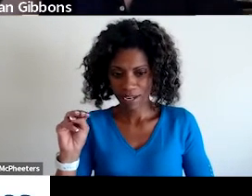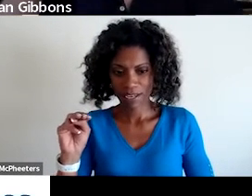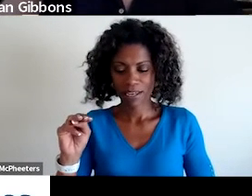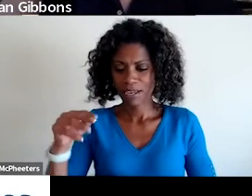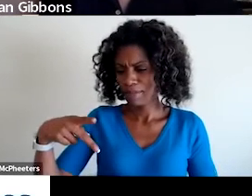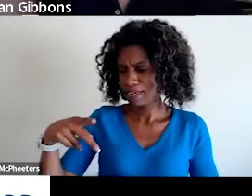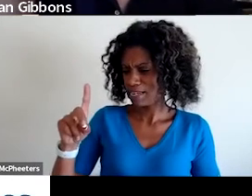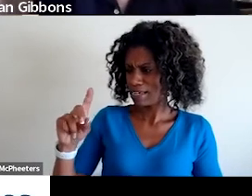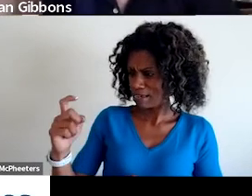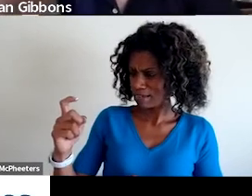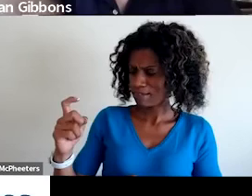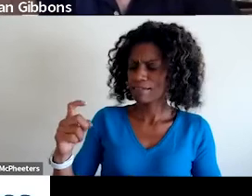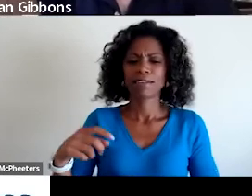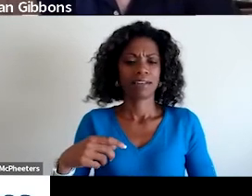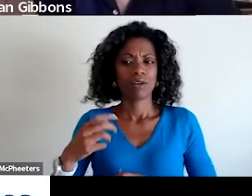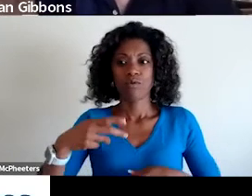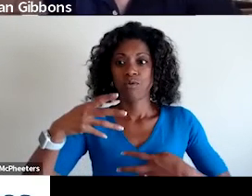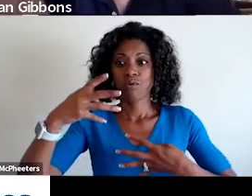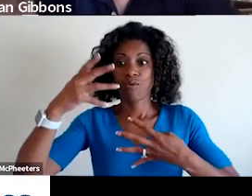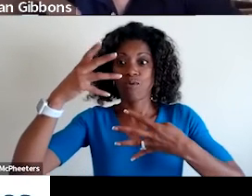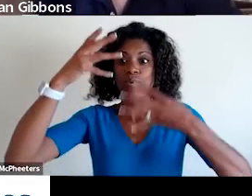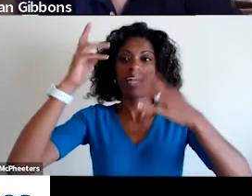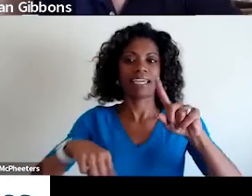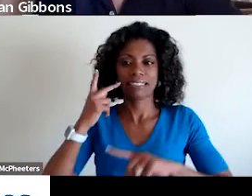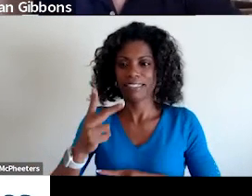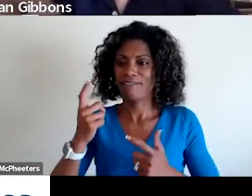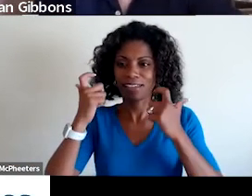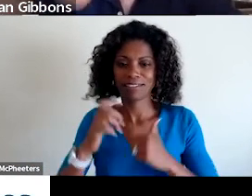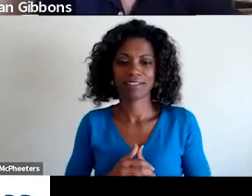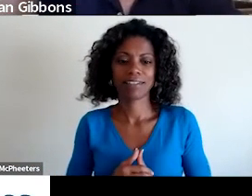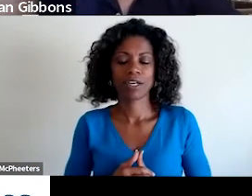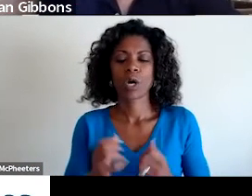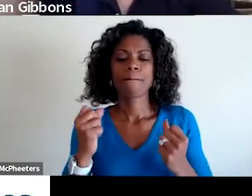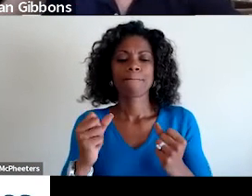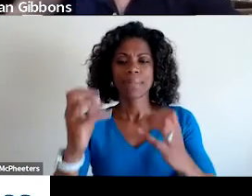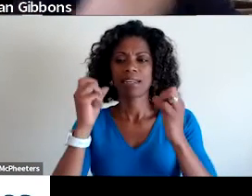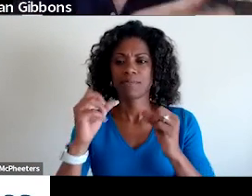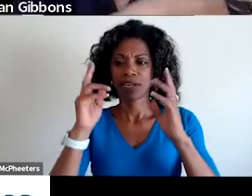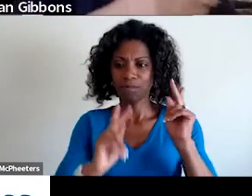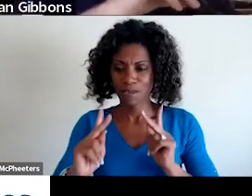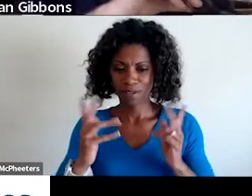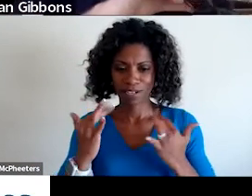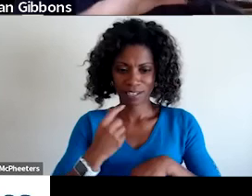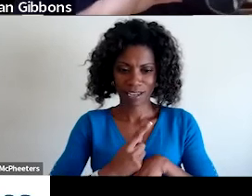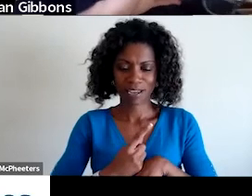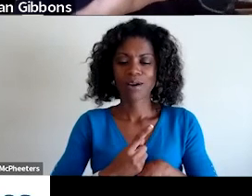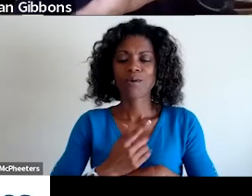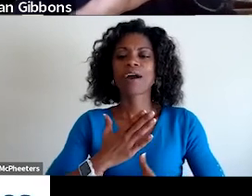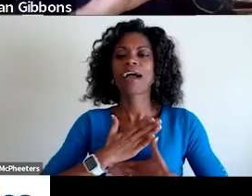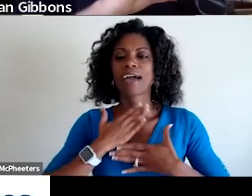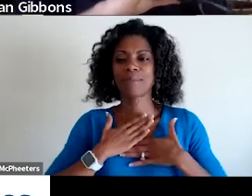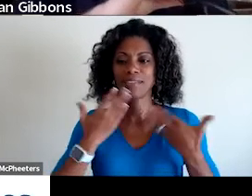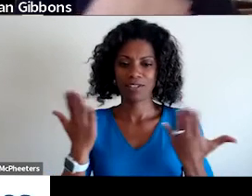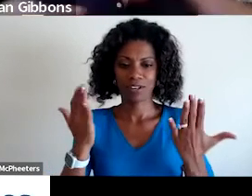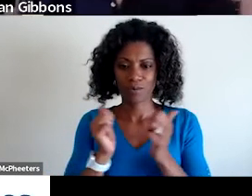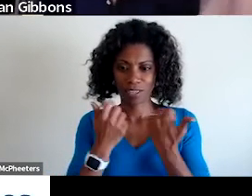is Portland, is that right? Oh boy. Okay, going way too fast for me. As you can see, quite a number of folks in the room with us. We are happy and glad to have all of